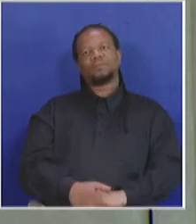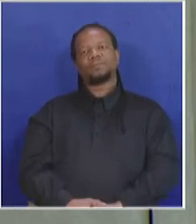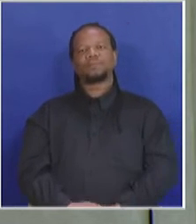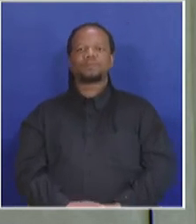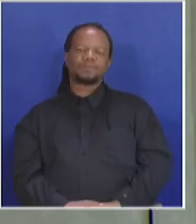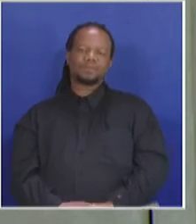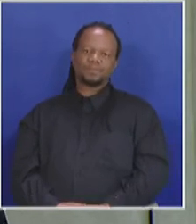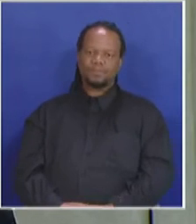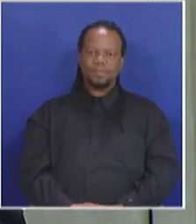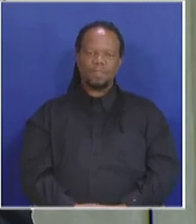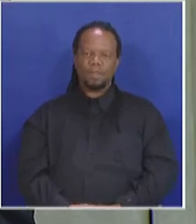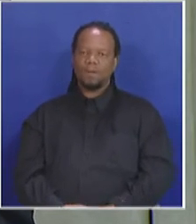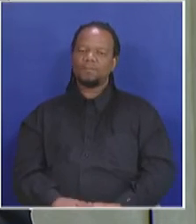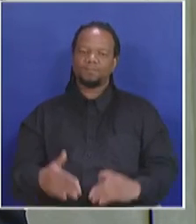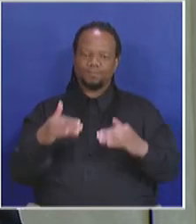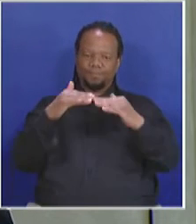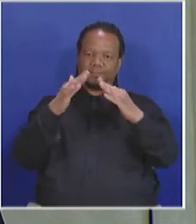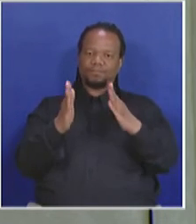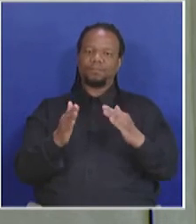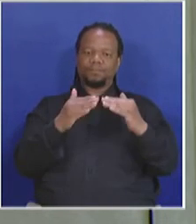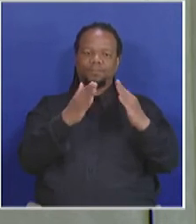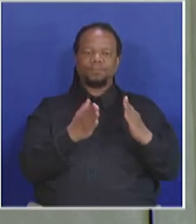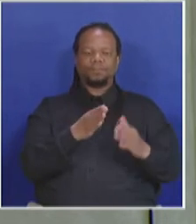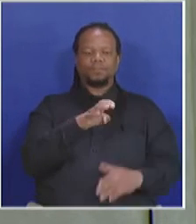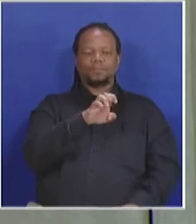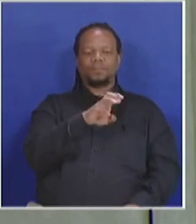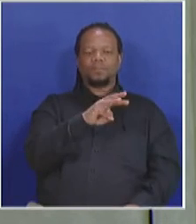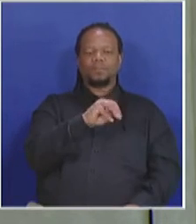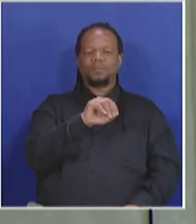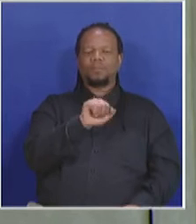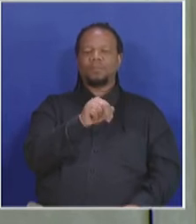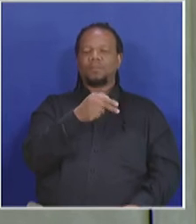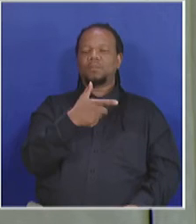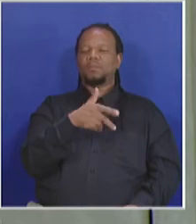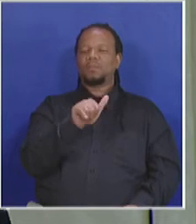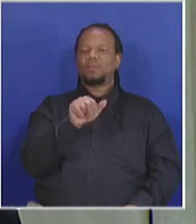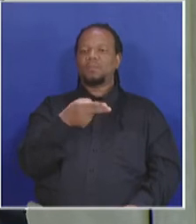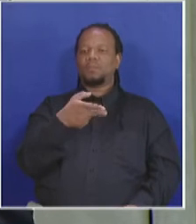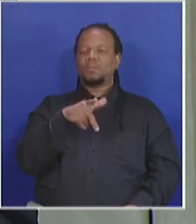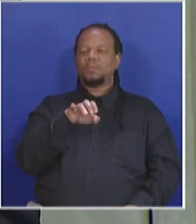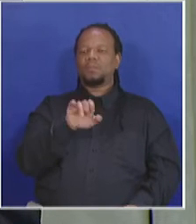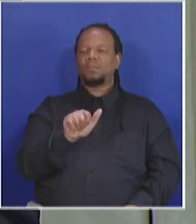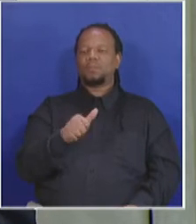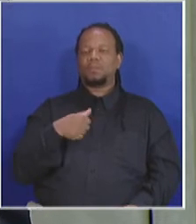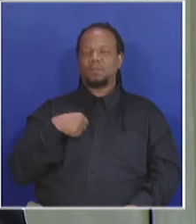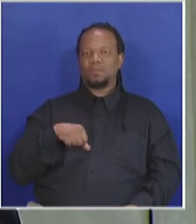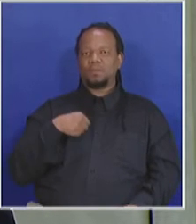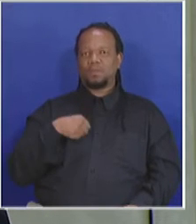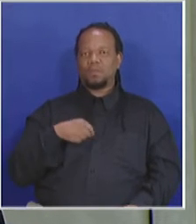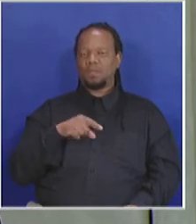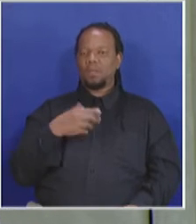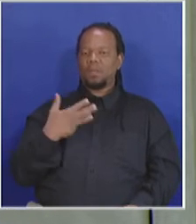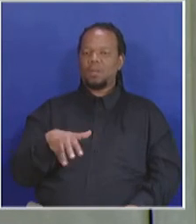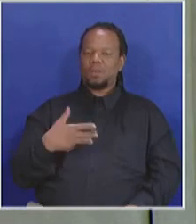In terms of the human settlement, Emalahleni municipalities is one of the municipalities that is